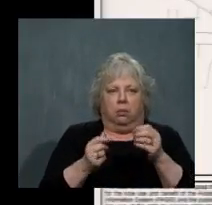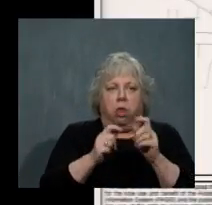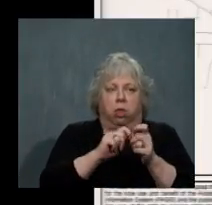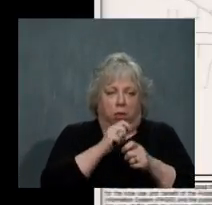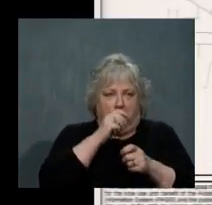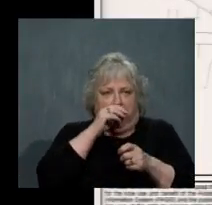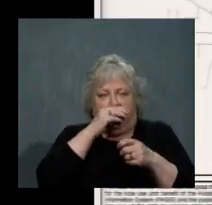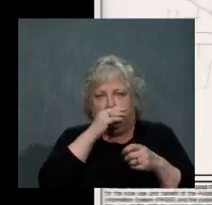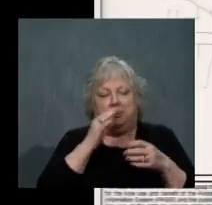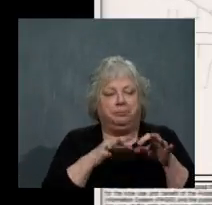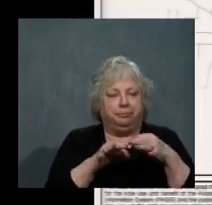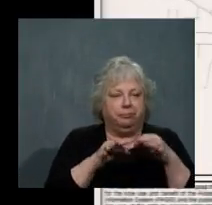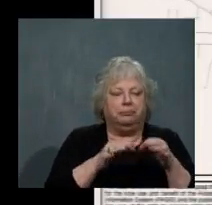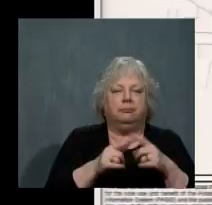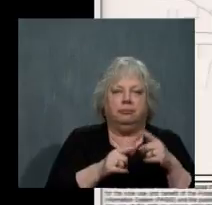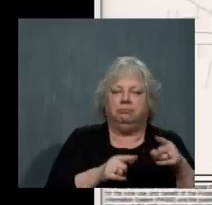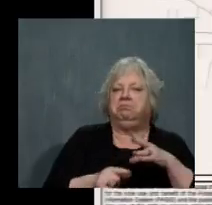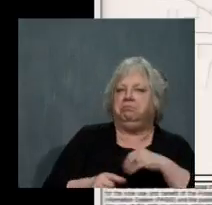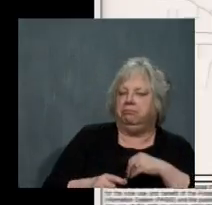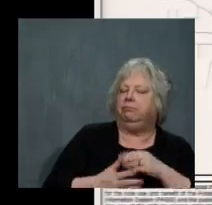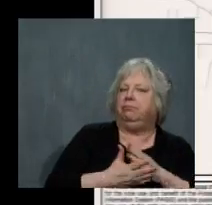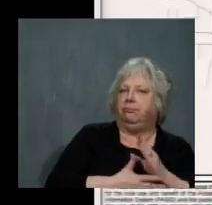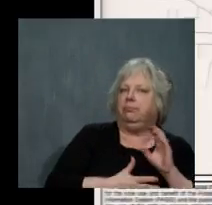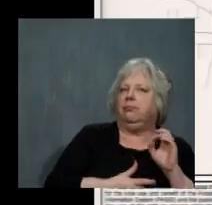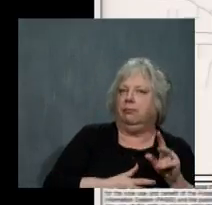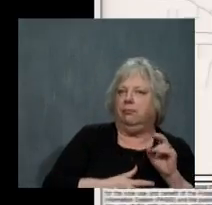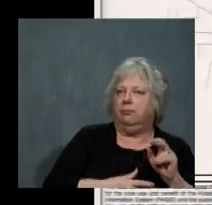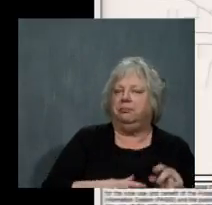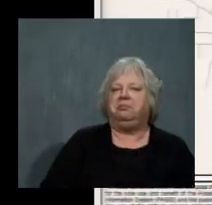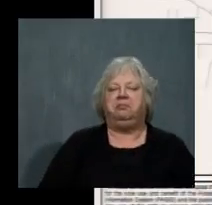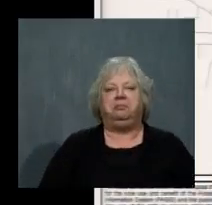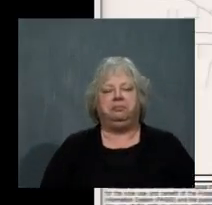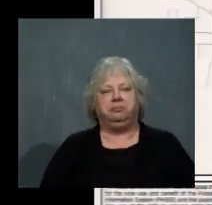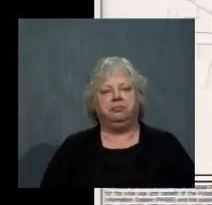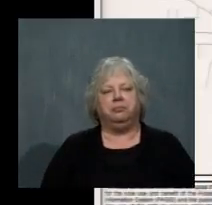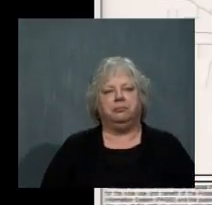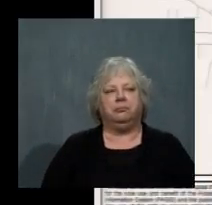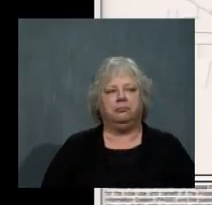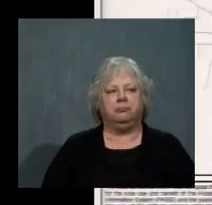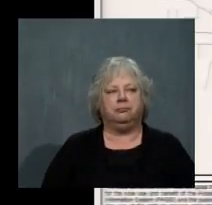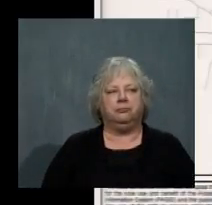that explanation, they were okay with the changes in the land use.